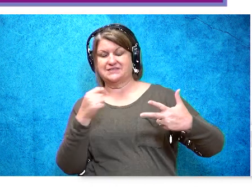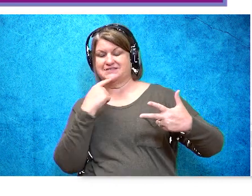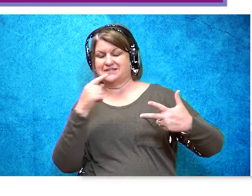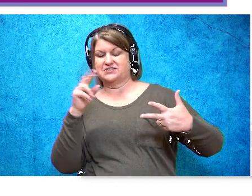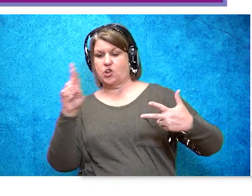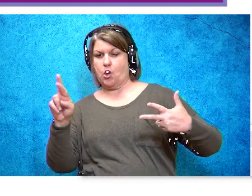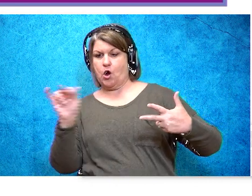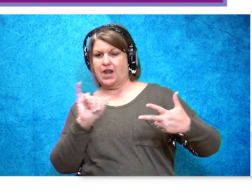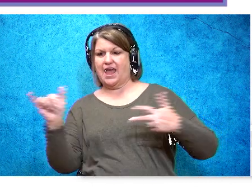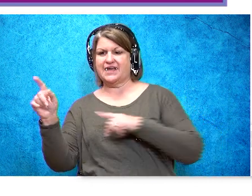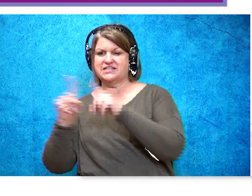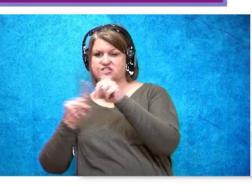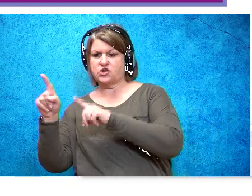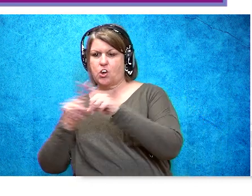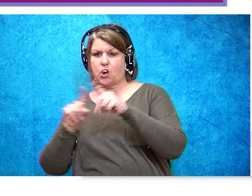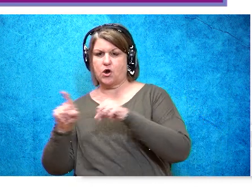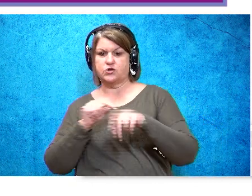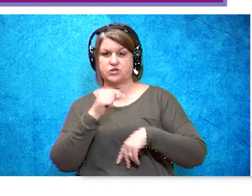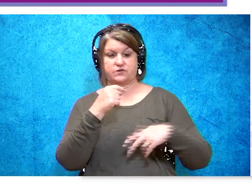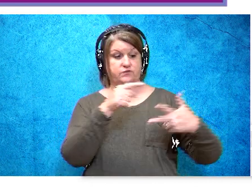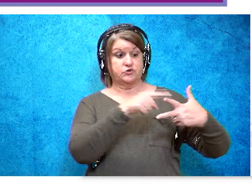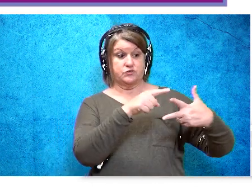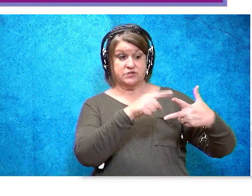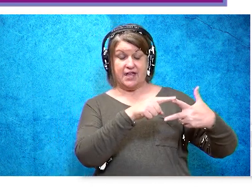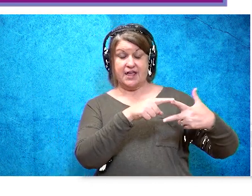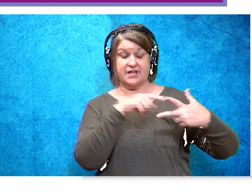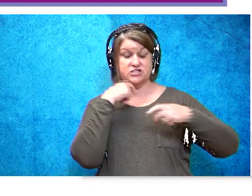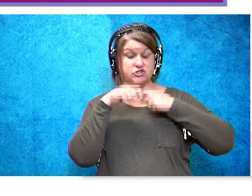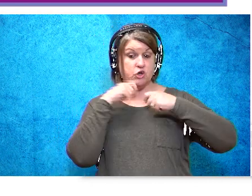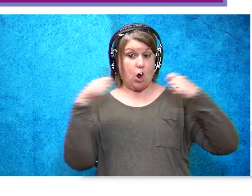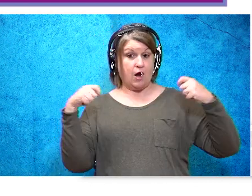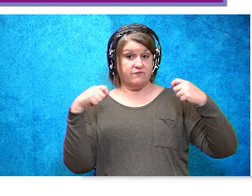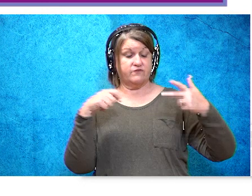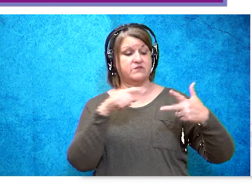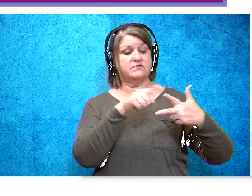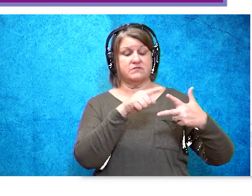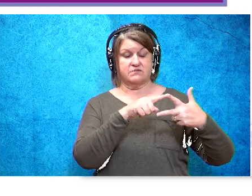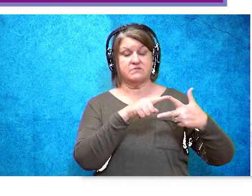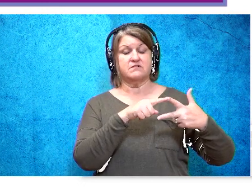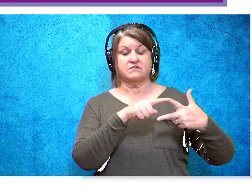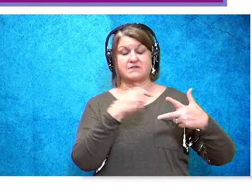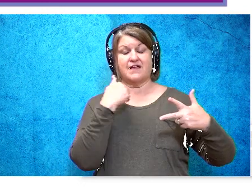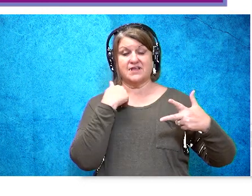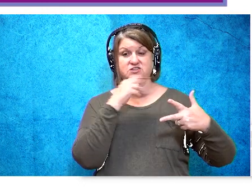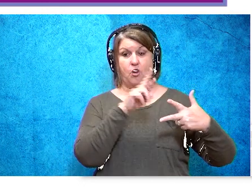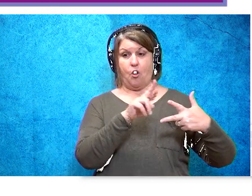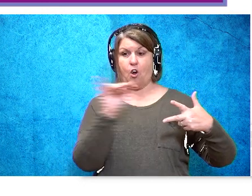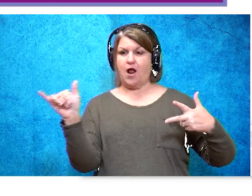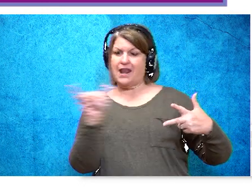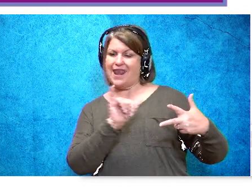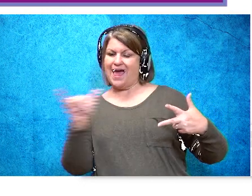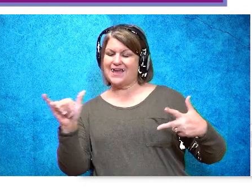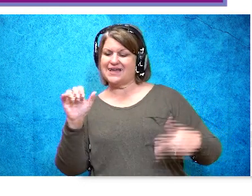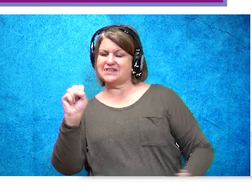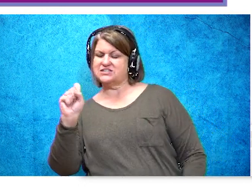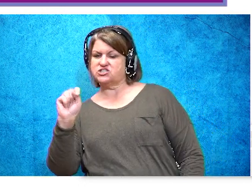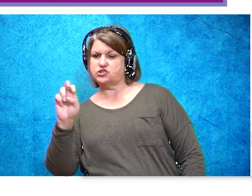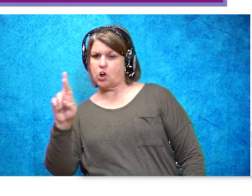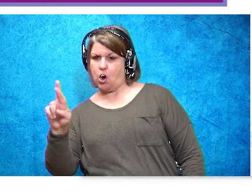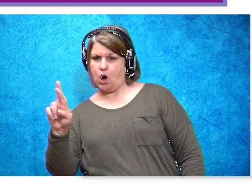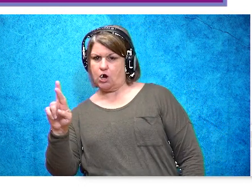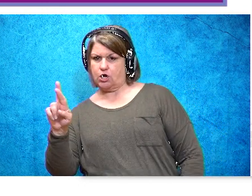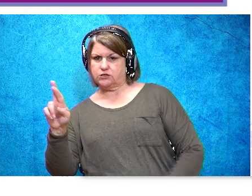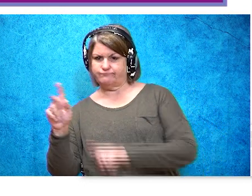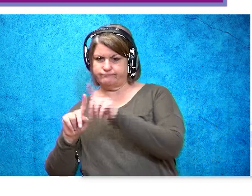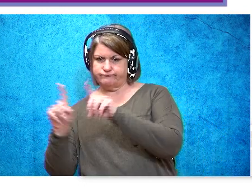Did you say scarf? Good job. Scarf says R like in star. One more. Now,